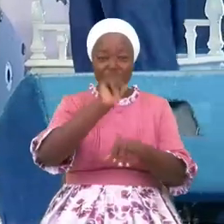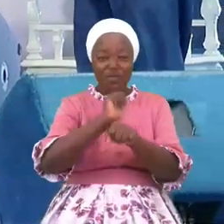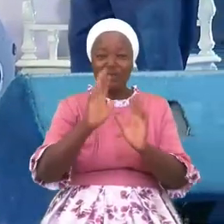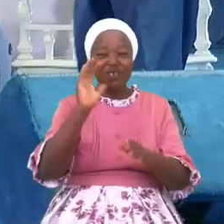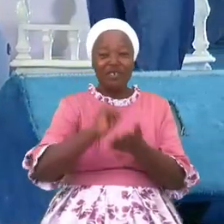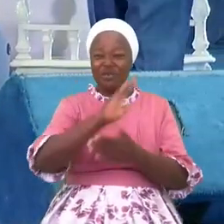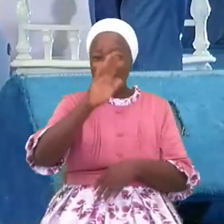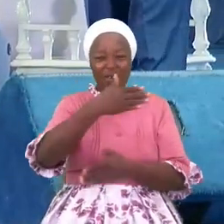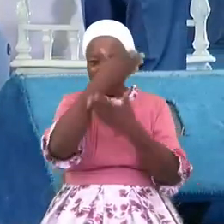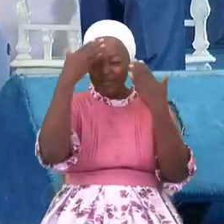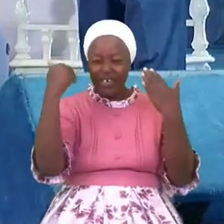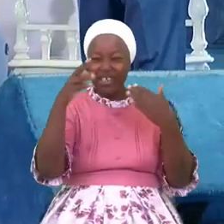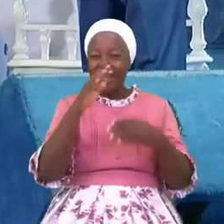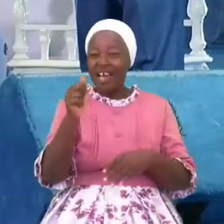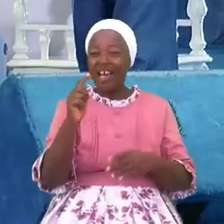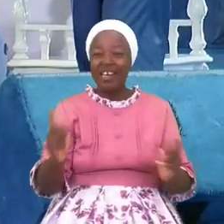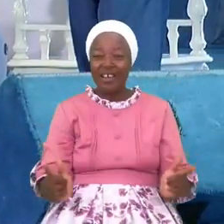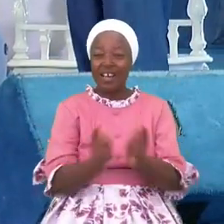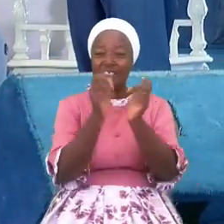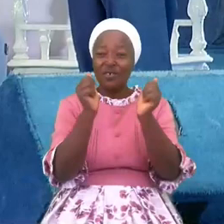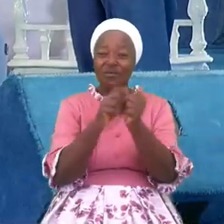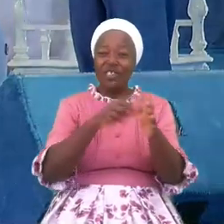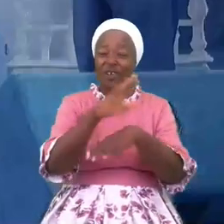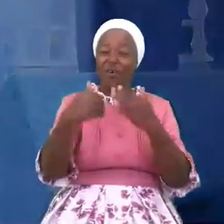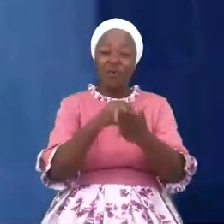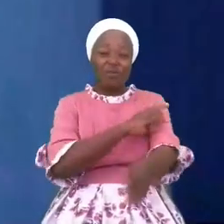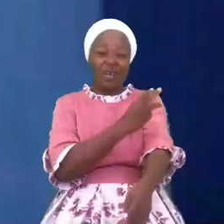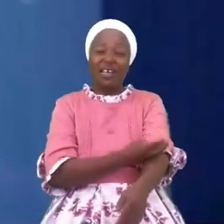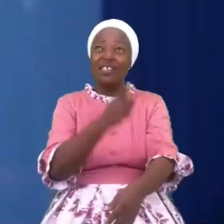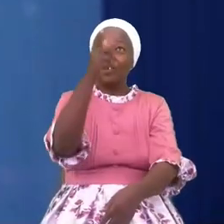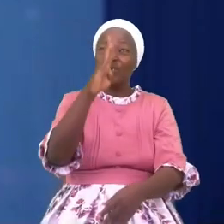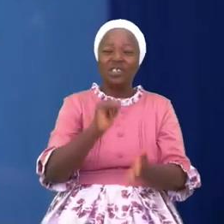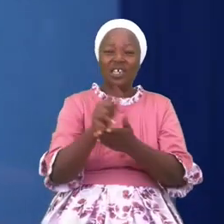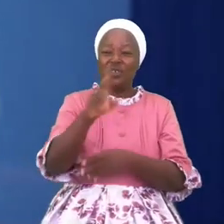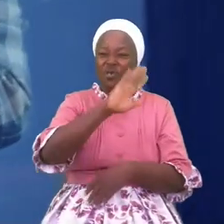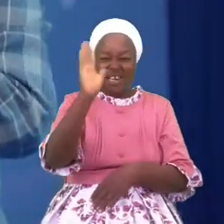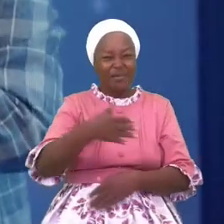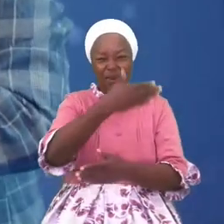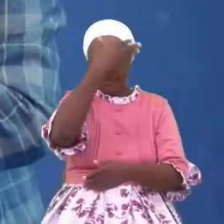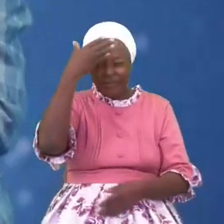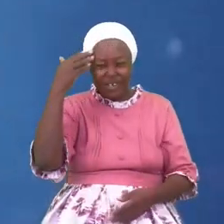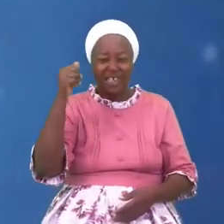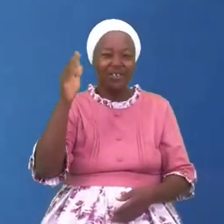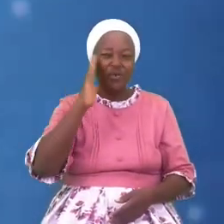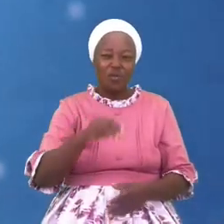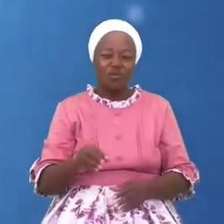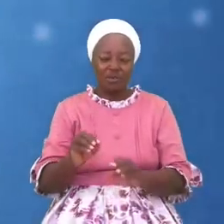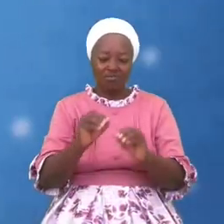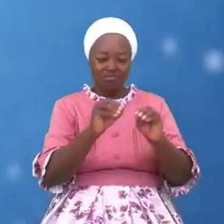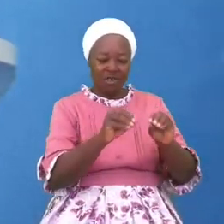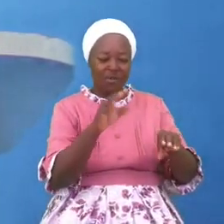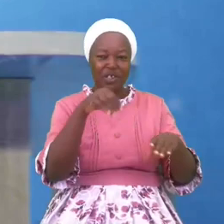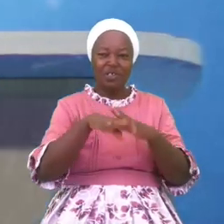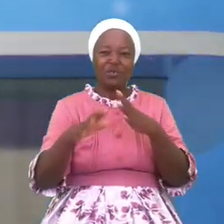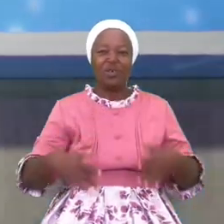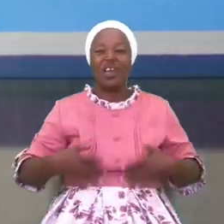Almighty God you'll never forget will drop on your life. The Lord is going to